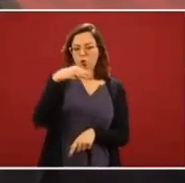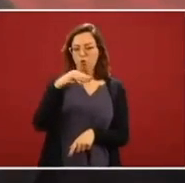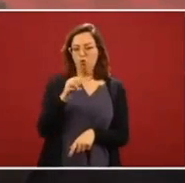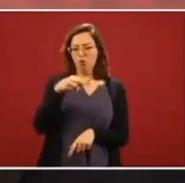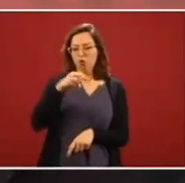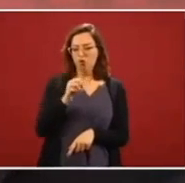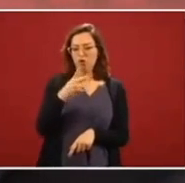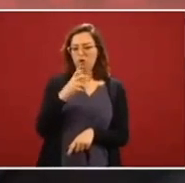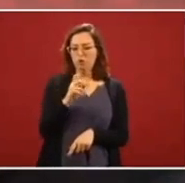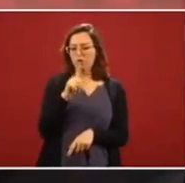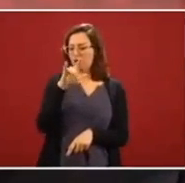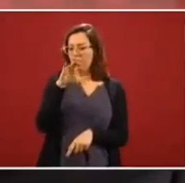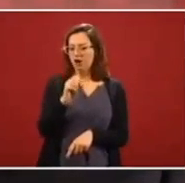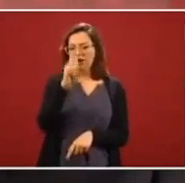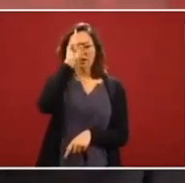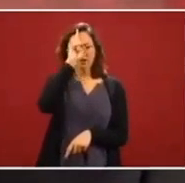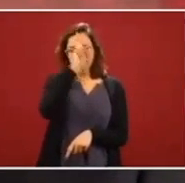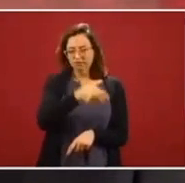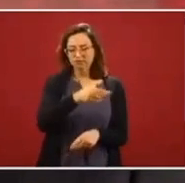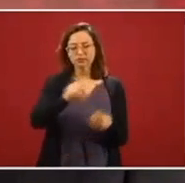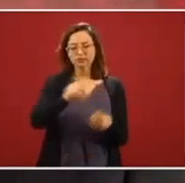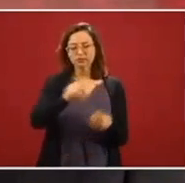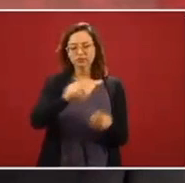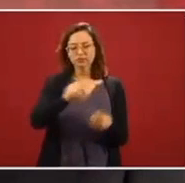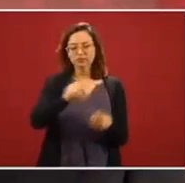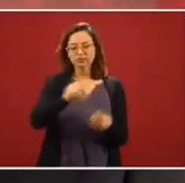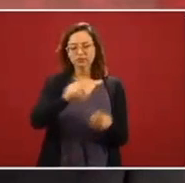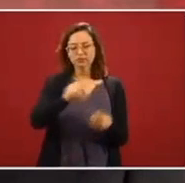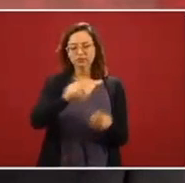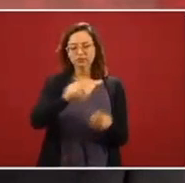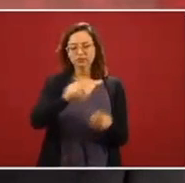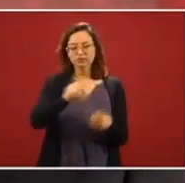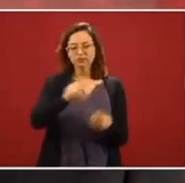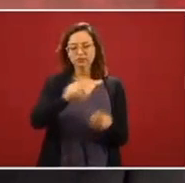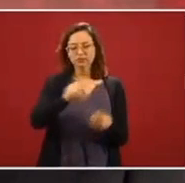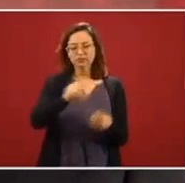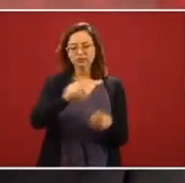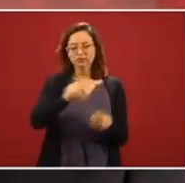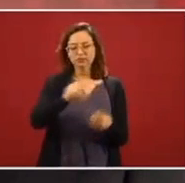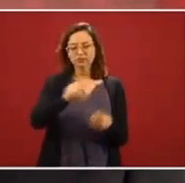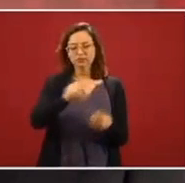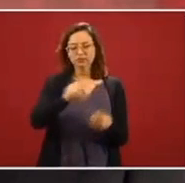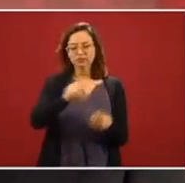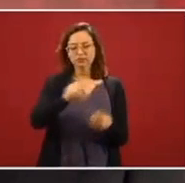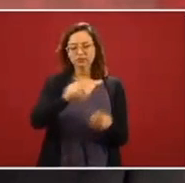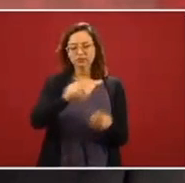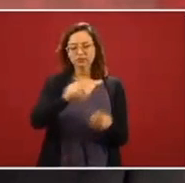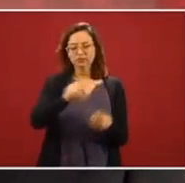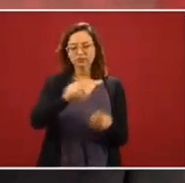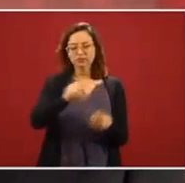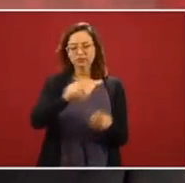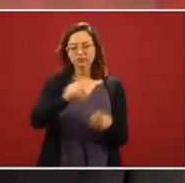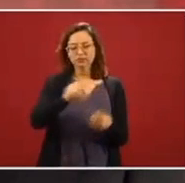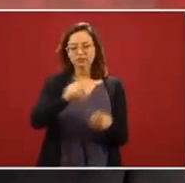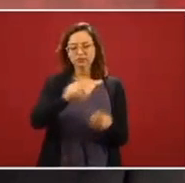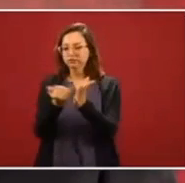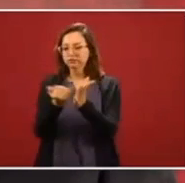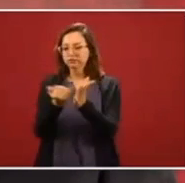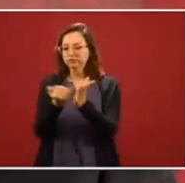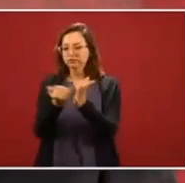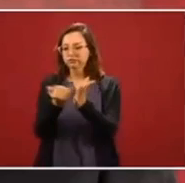están prohibidas las condonaciones de also the condoning of taxes is